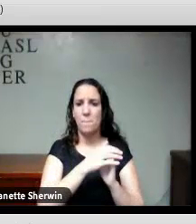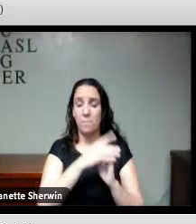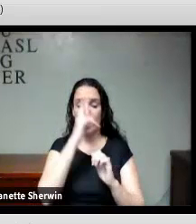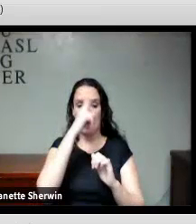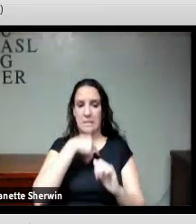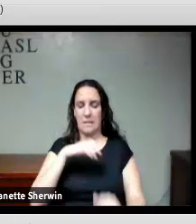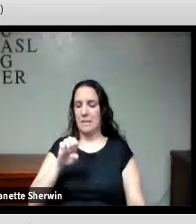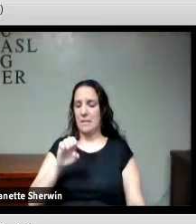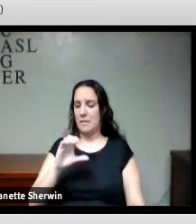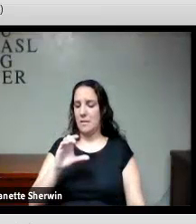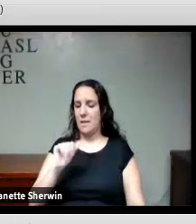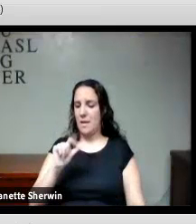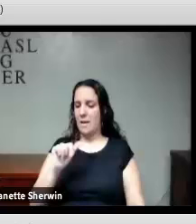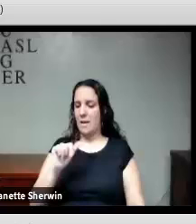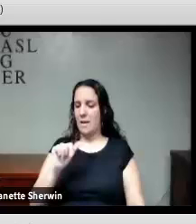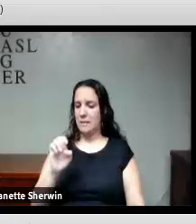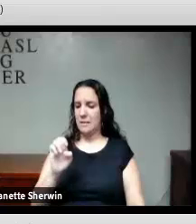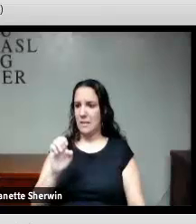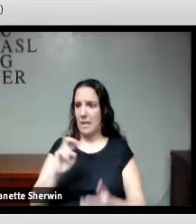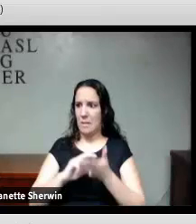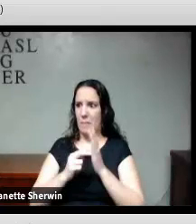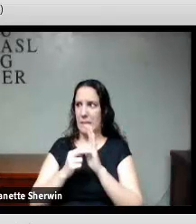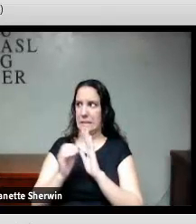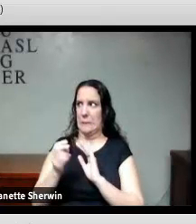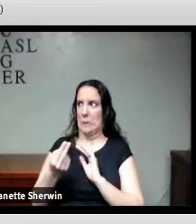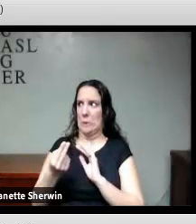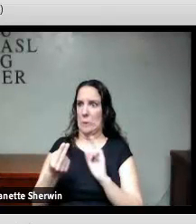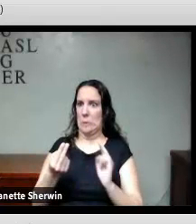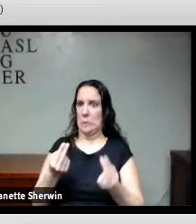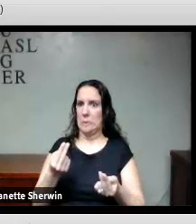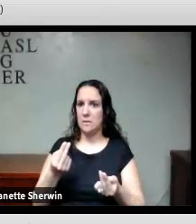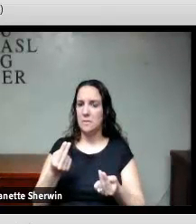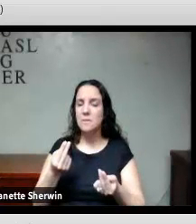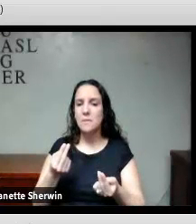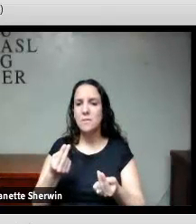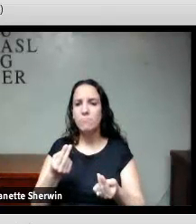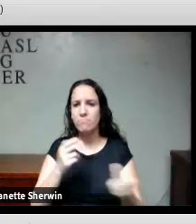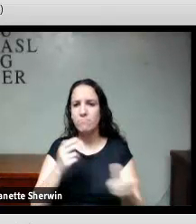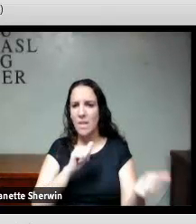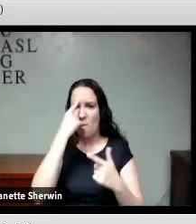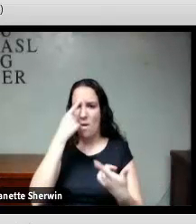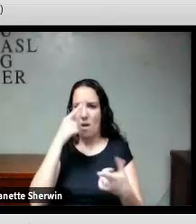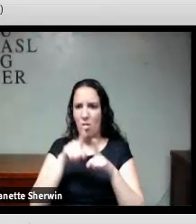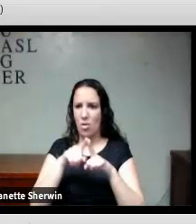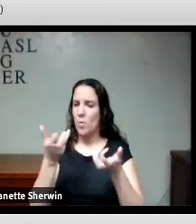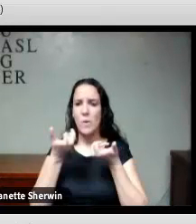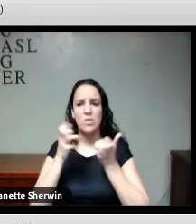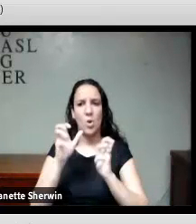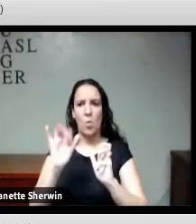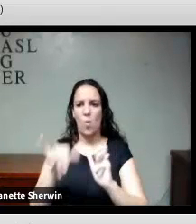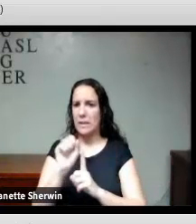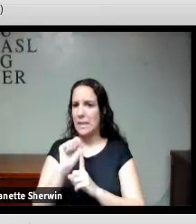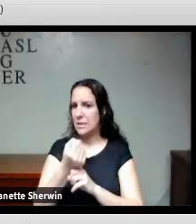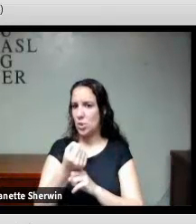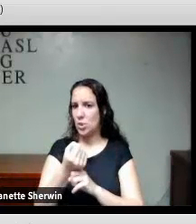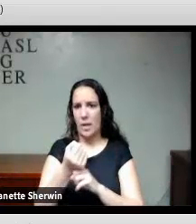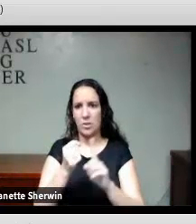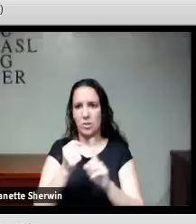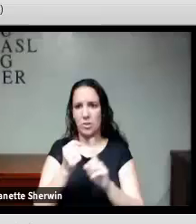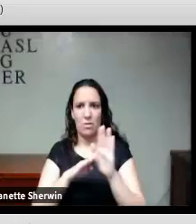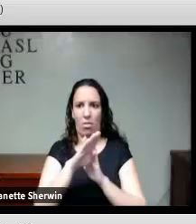always indicated, uh-oh. And I think we can all agree that we don't want those situations to escalate. Now,